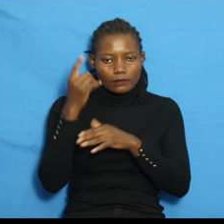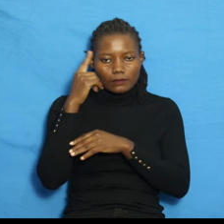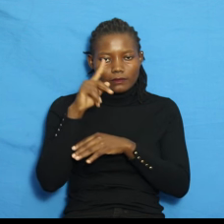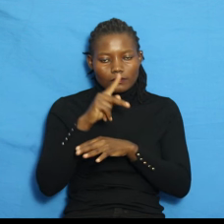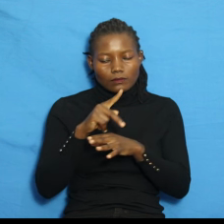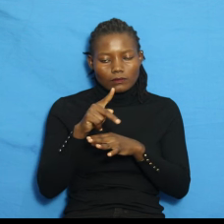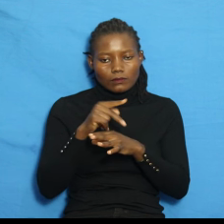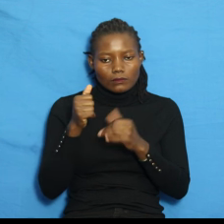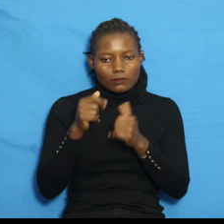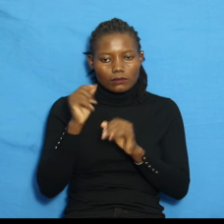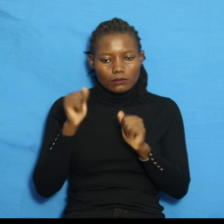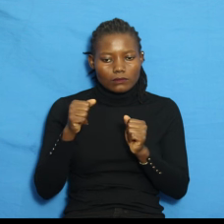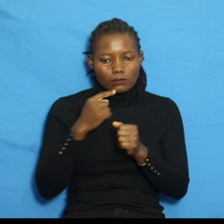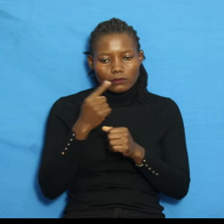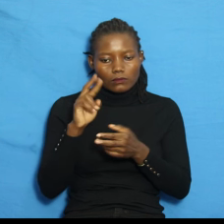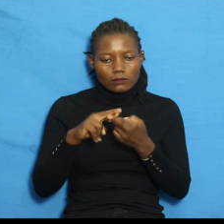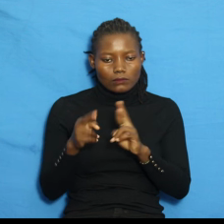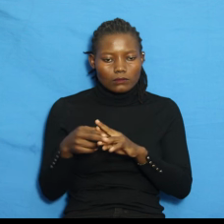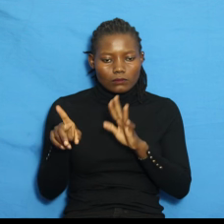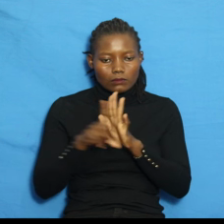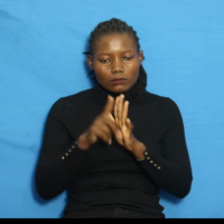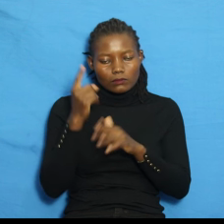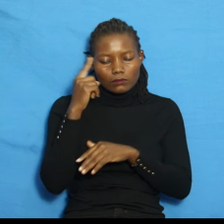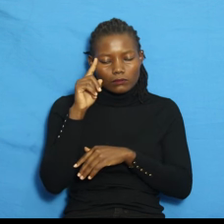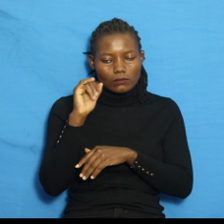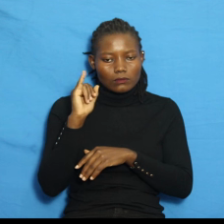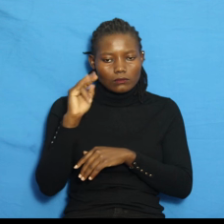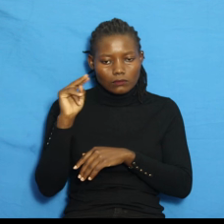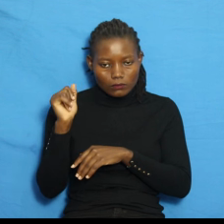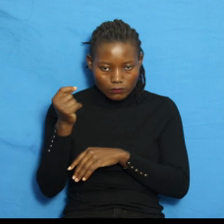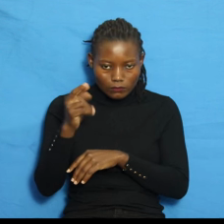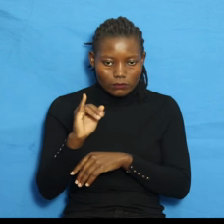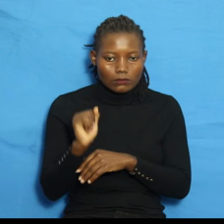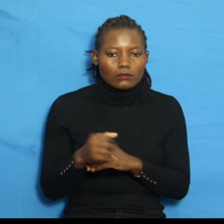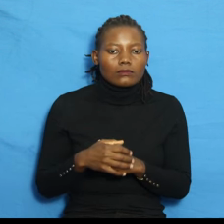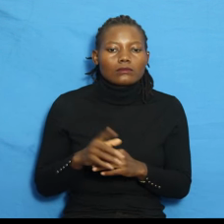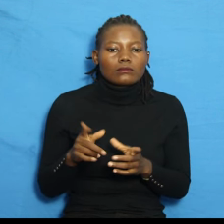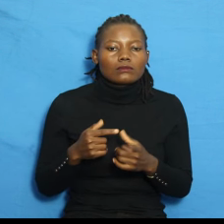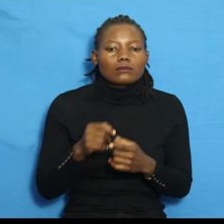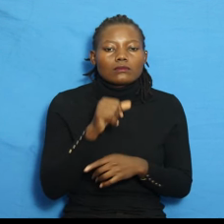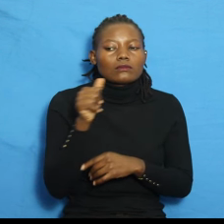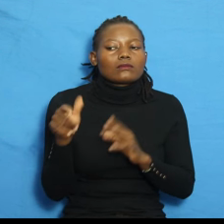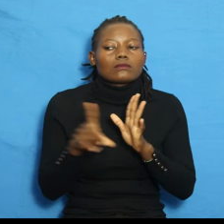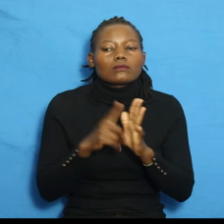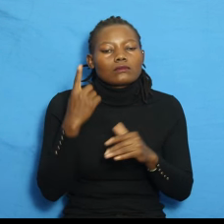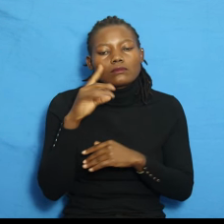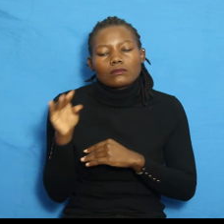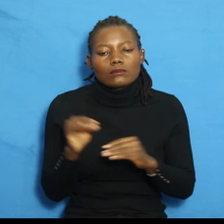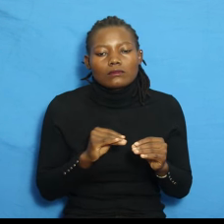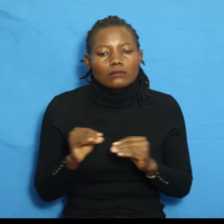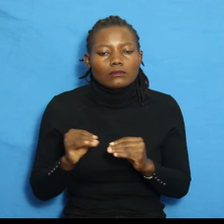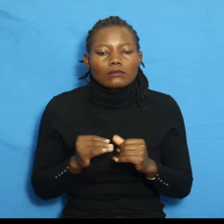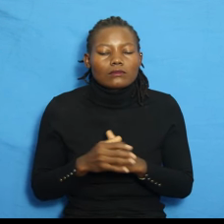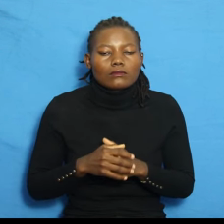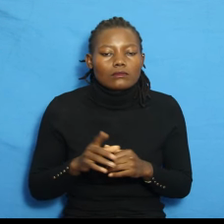achieved. So that is just an example of a principle that you can say is related to the law of inertia. If we come to the